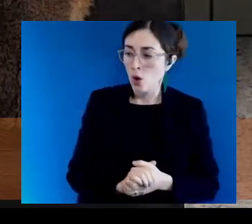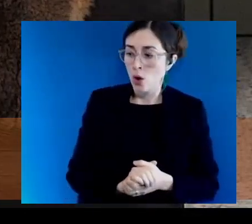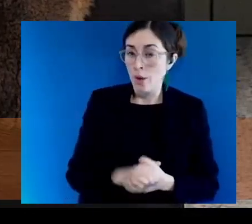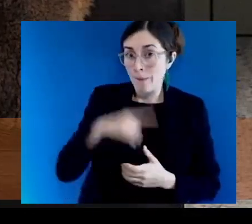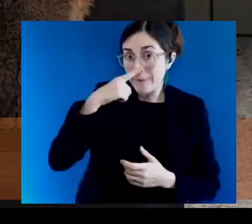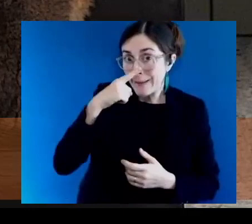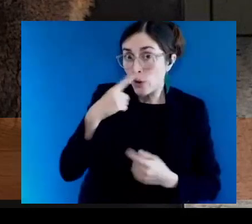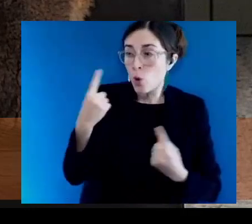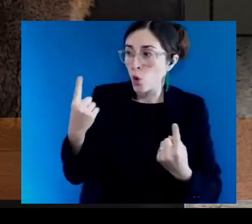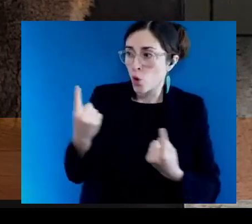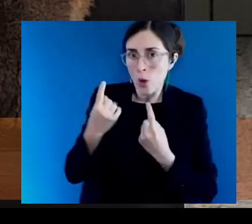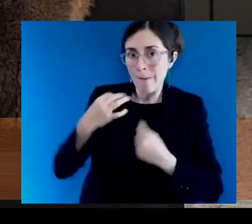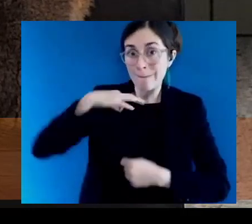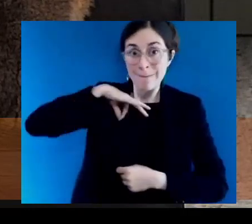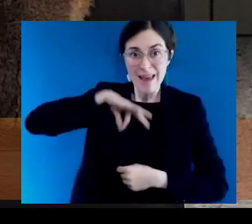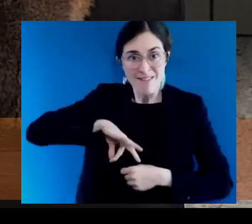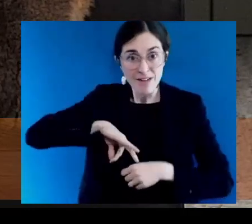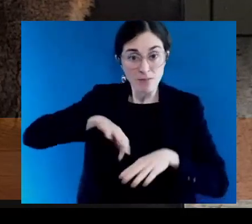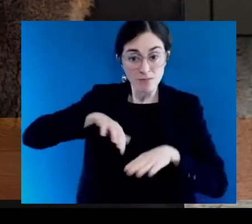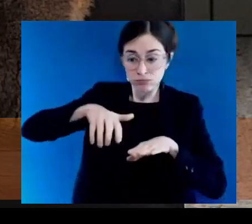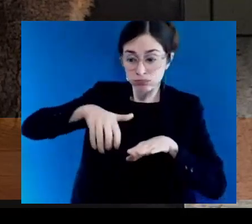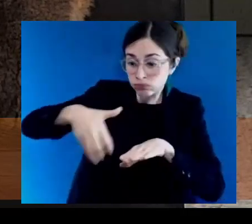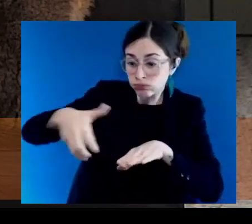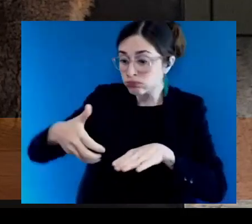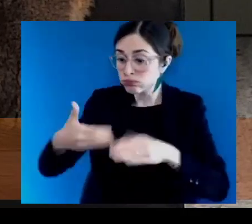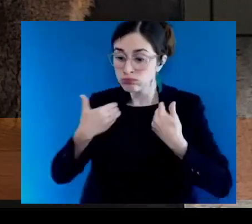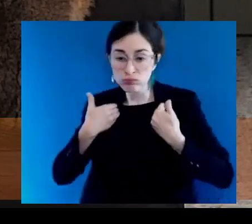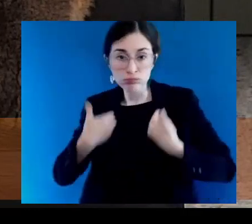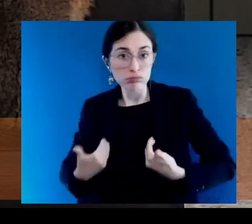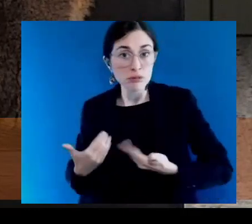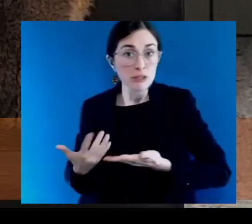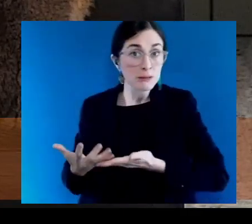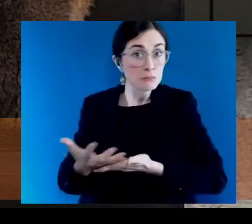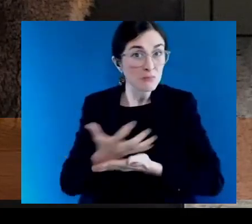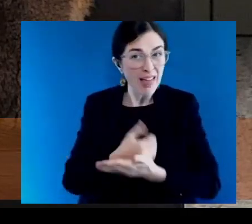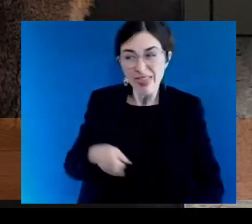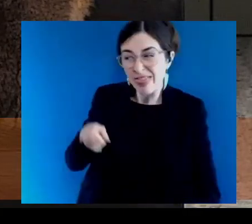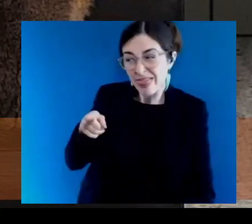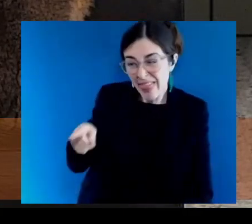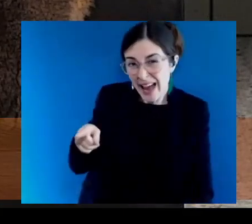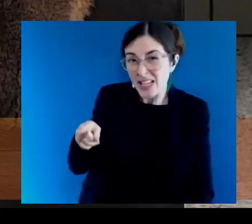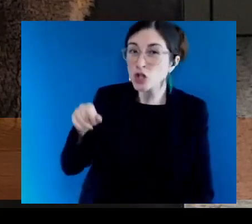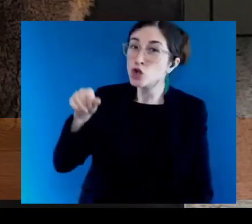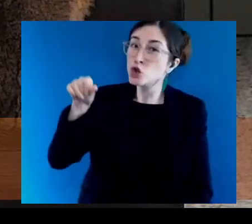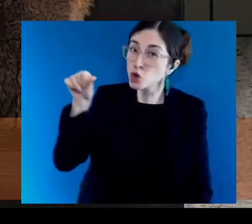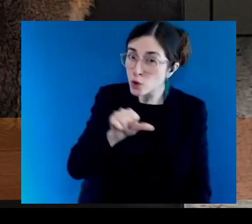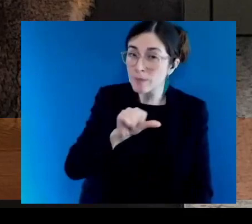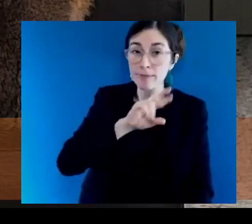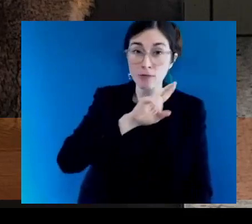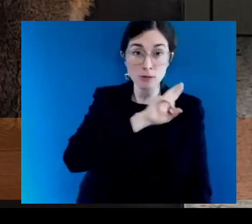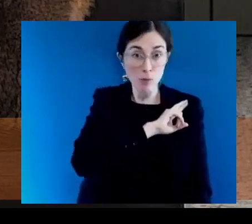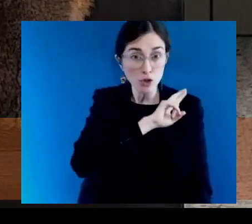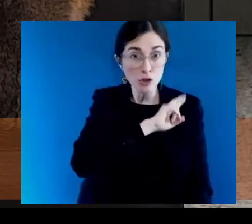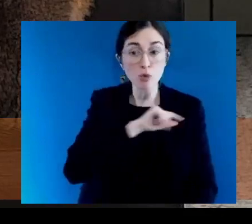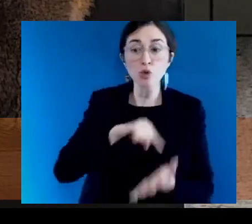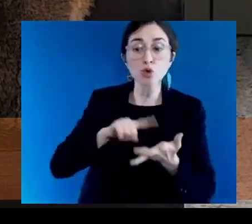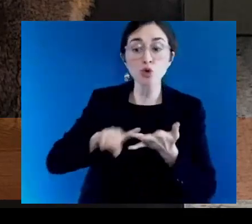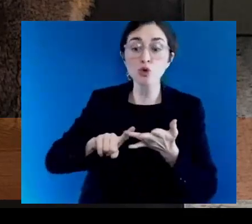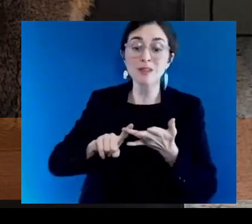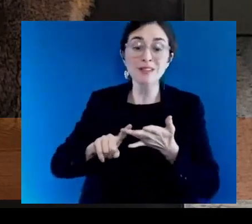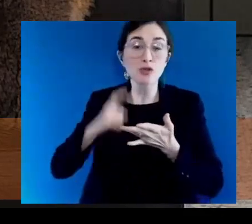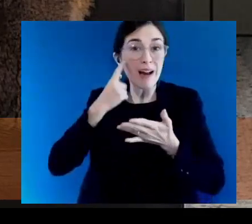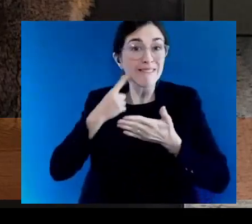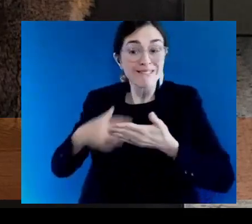the extraction of resources may have some obligation to remediate lands, but there has